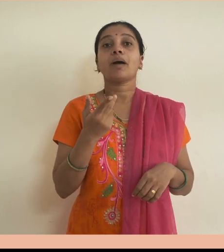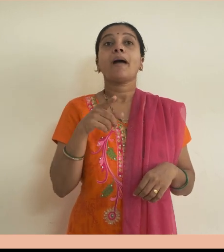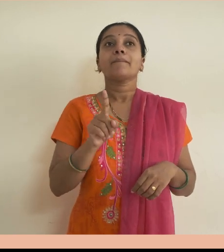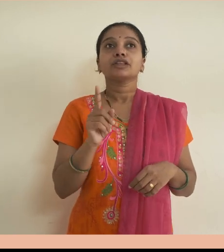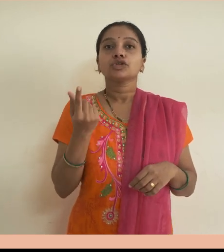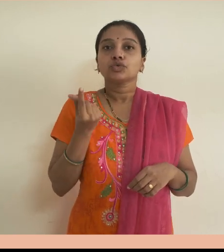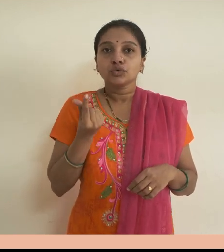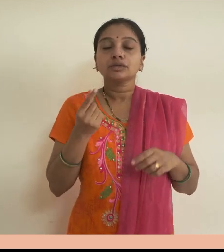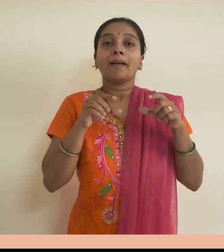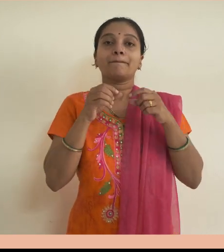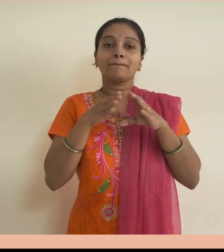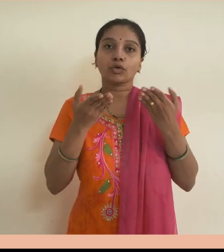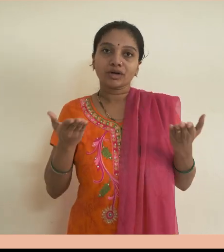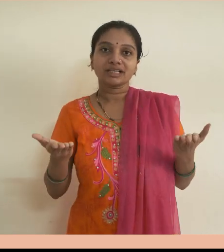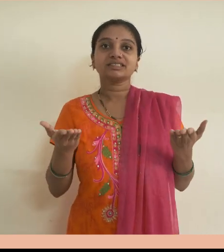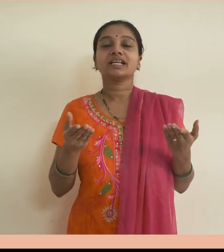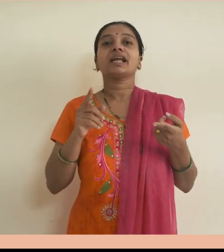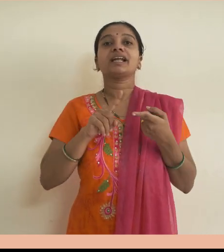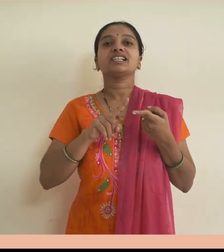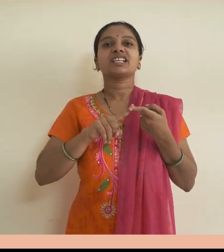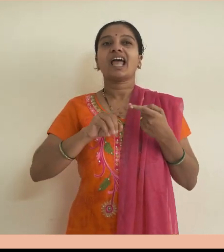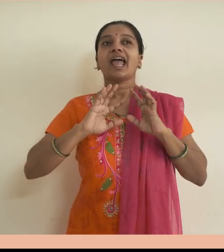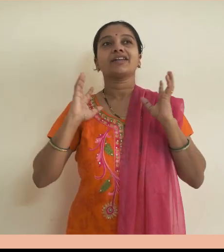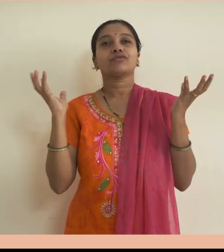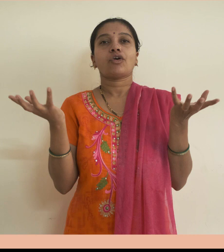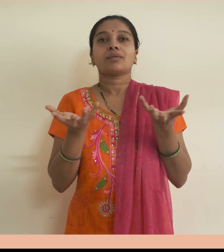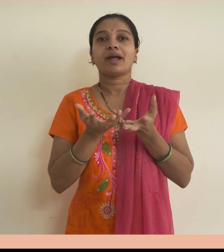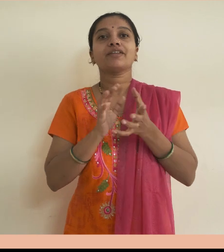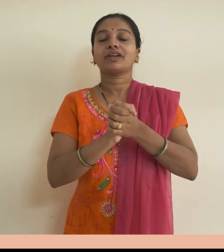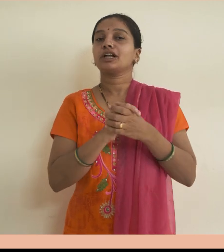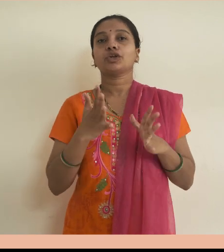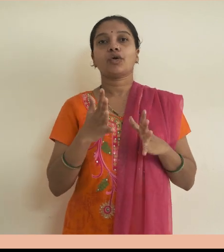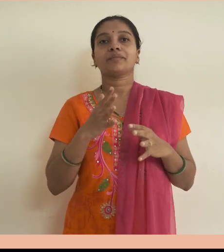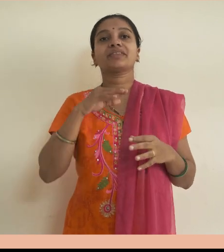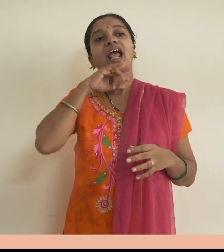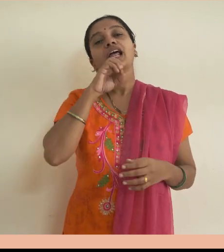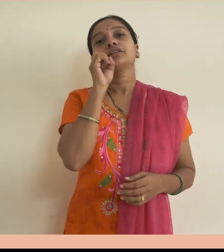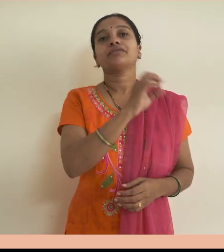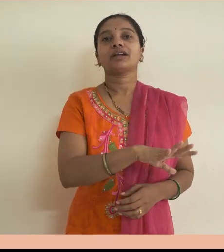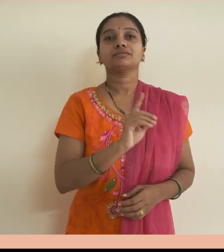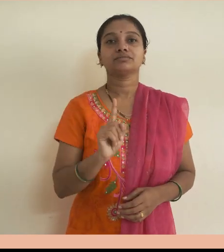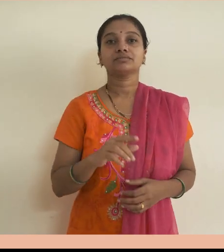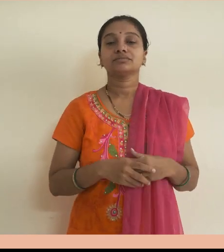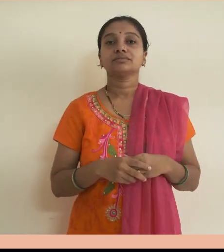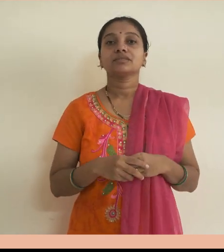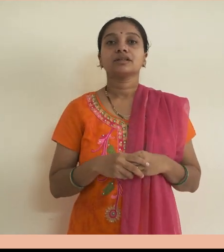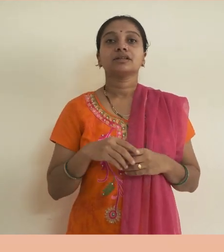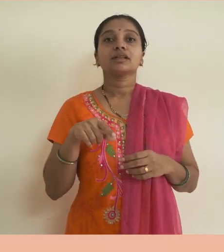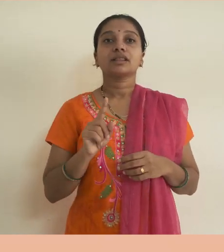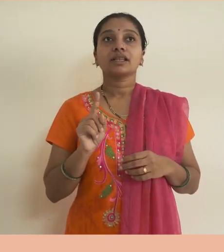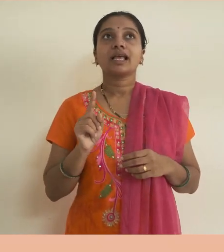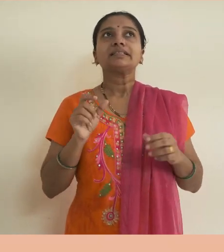reused. They are not an environment-friendly option and are heavy on the pockets compared to their sustainable